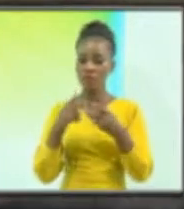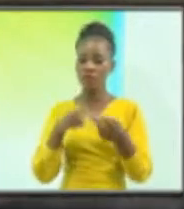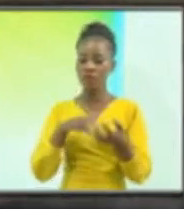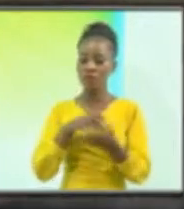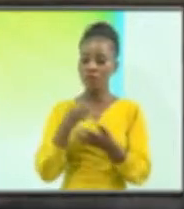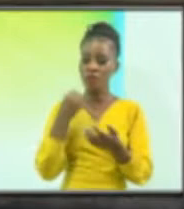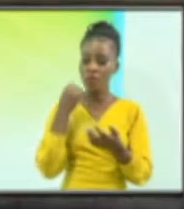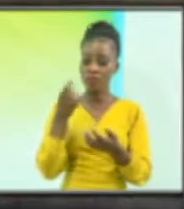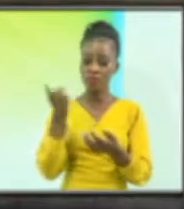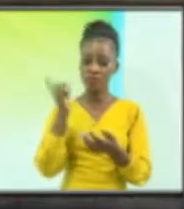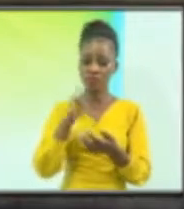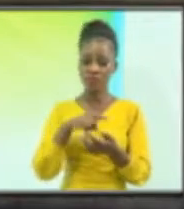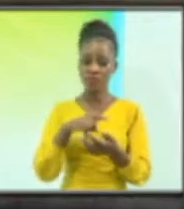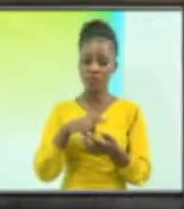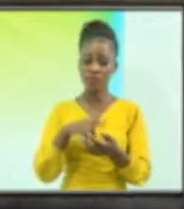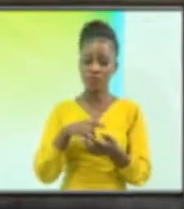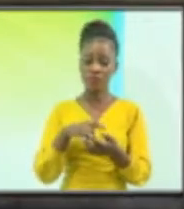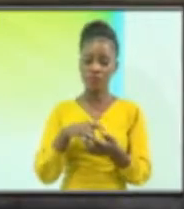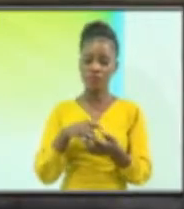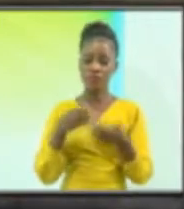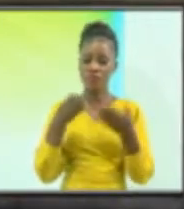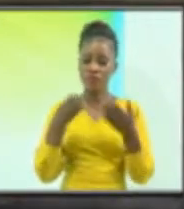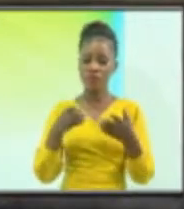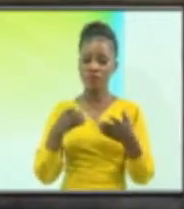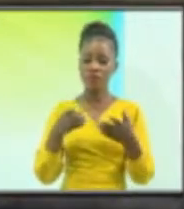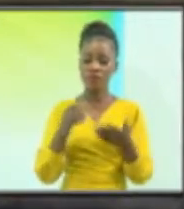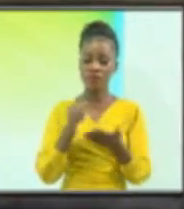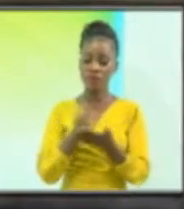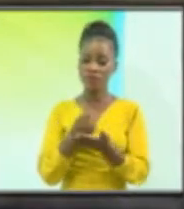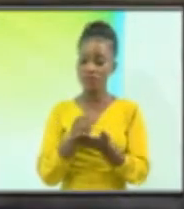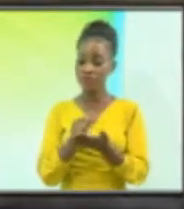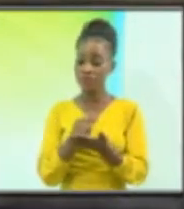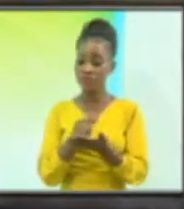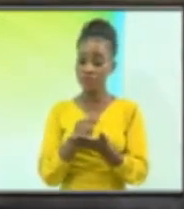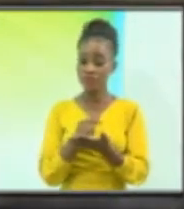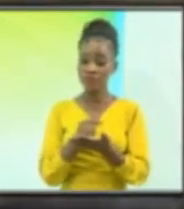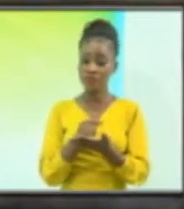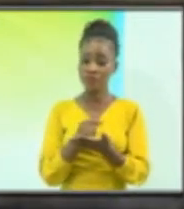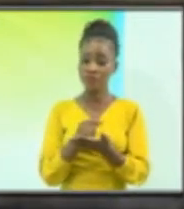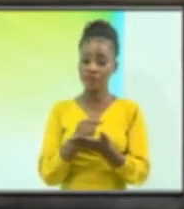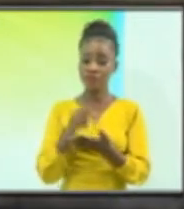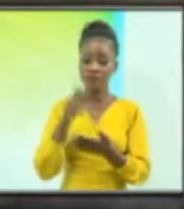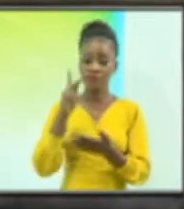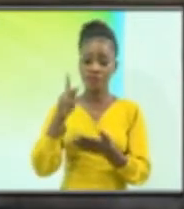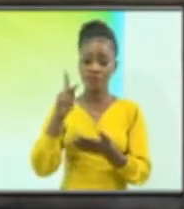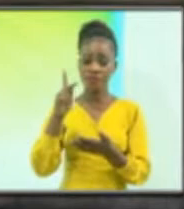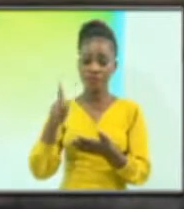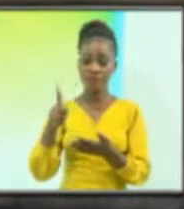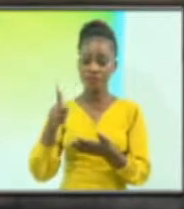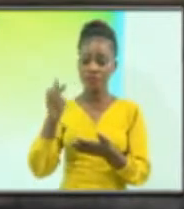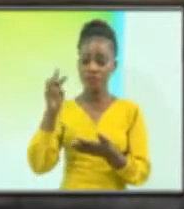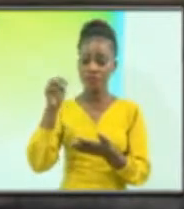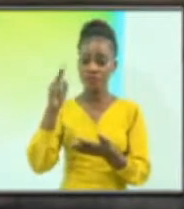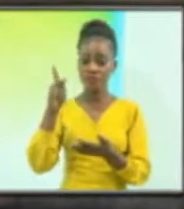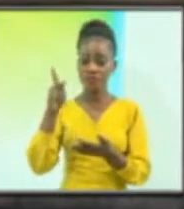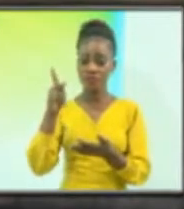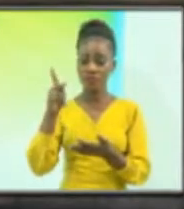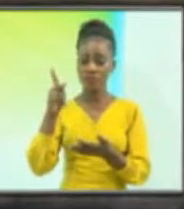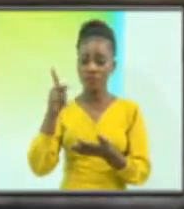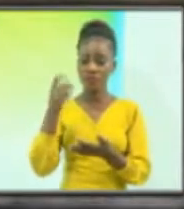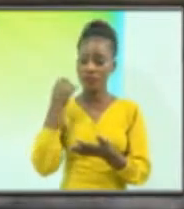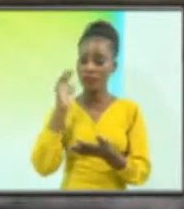the Temporary Movement Permit, TMP. This one is issued